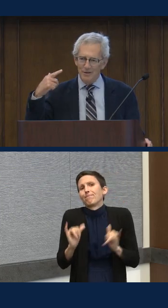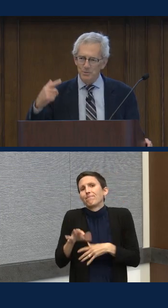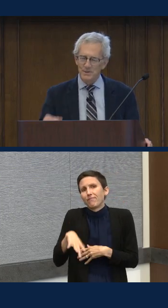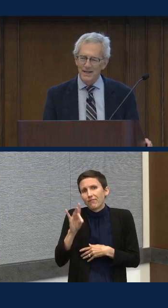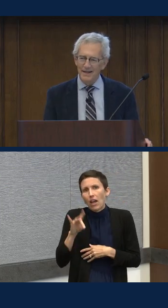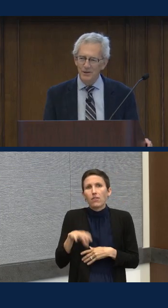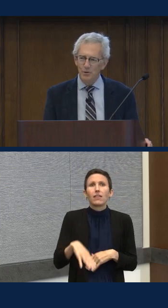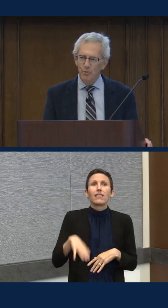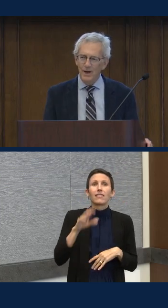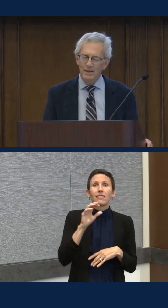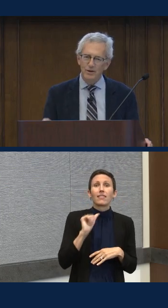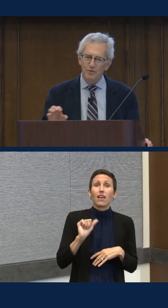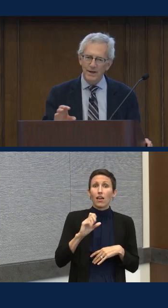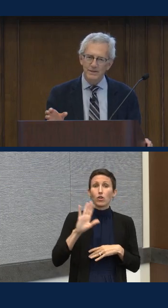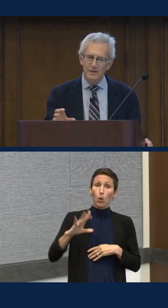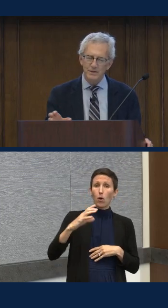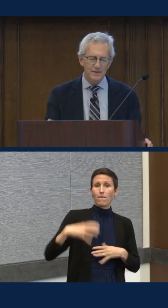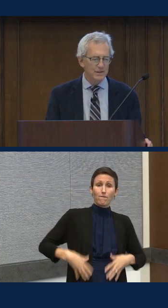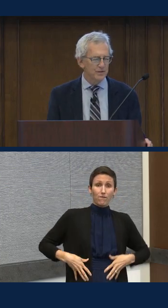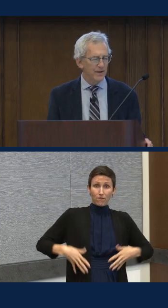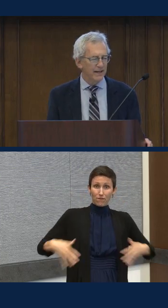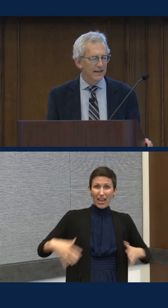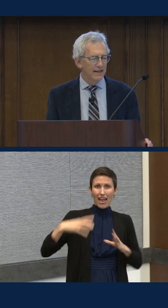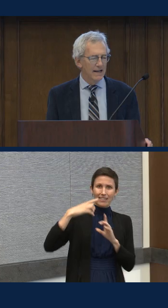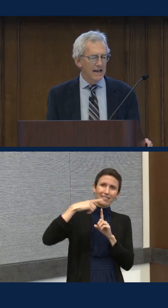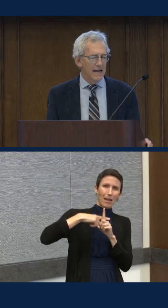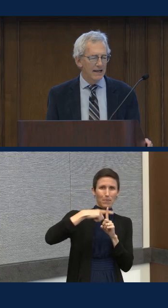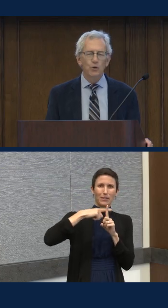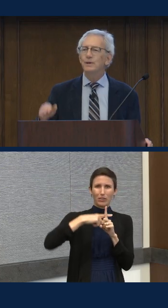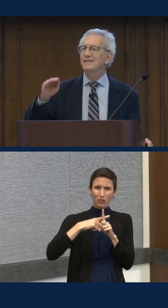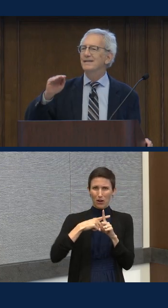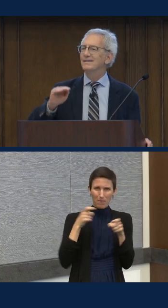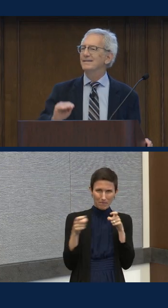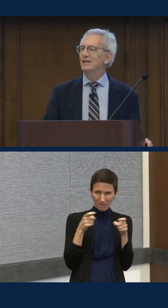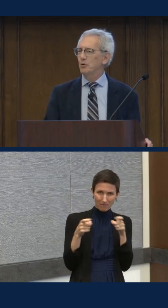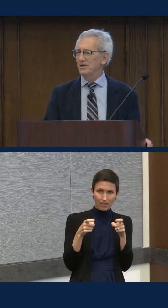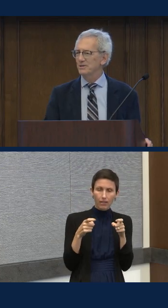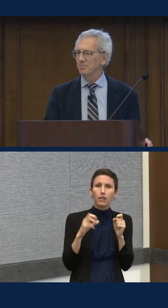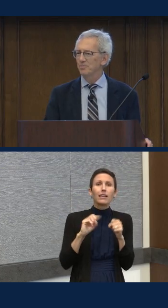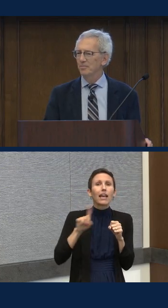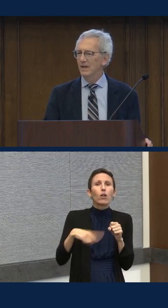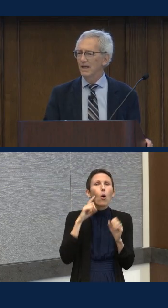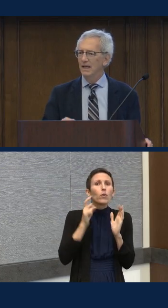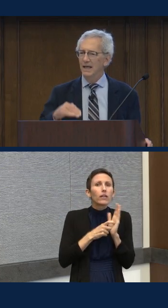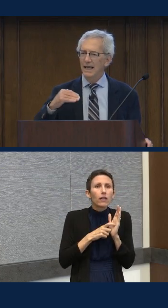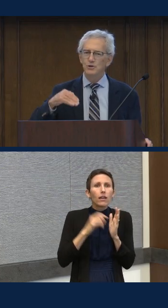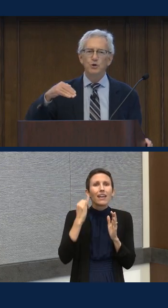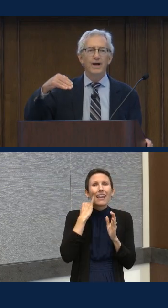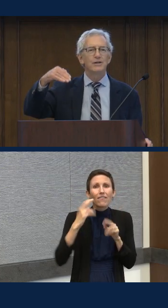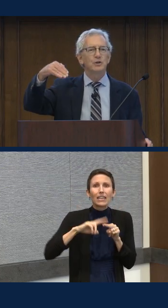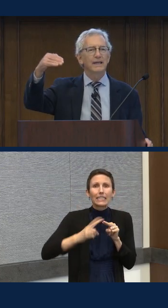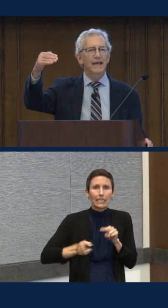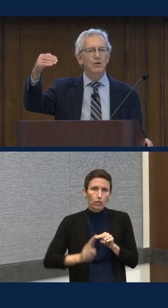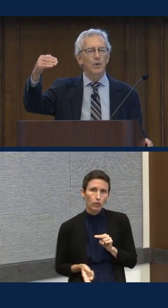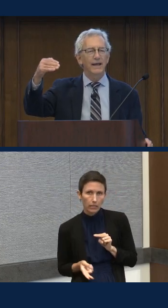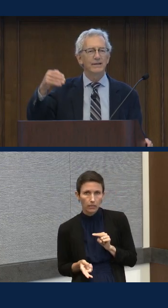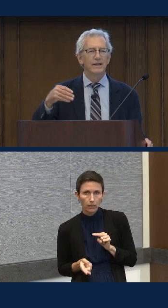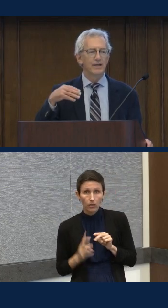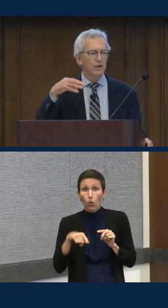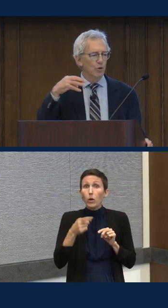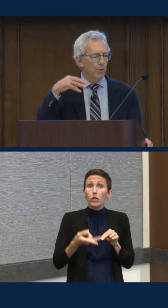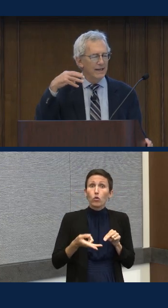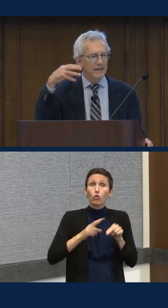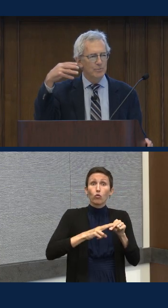the adipostat in your brain, the device that senses fat, can only sense a decrease. As you gradually gain